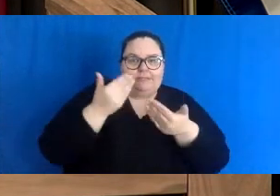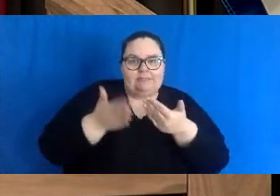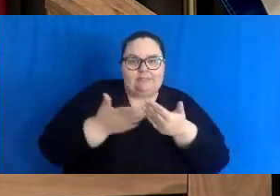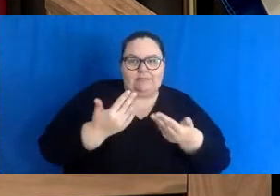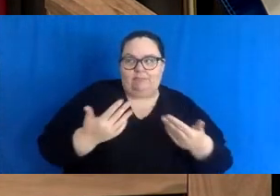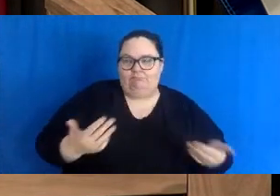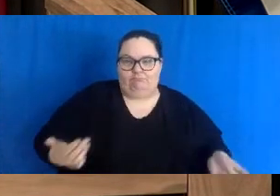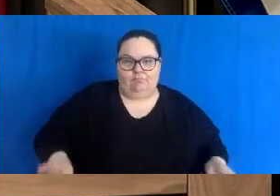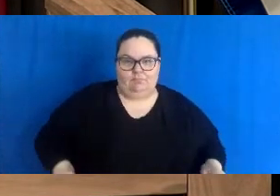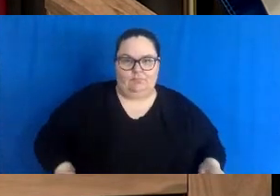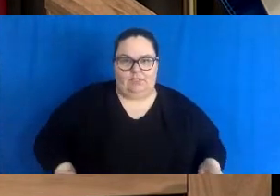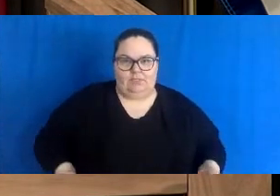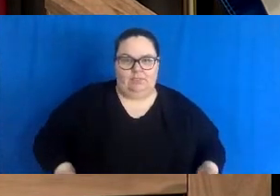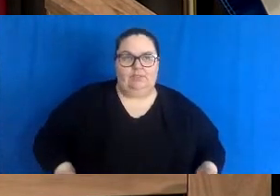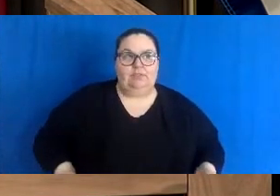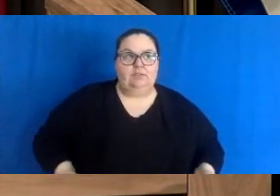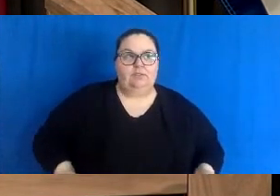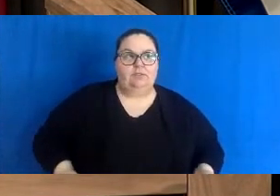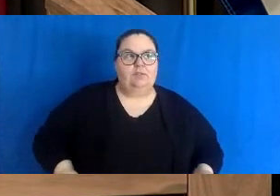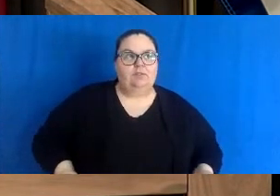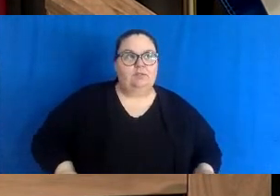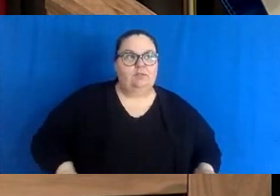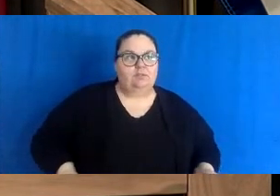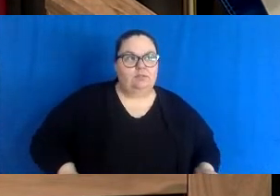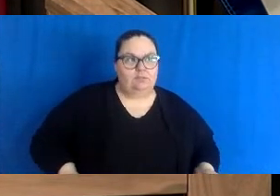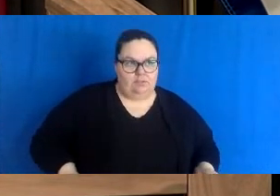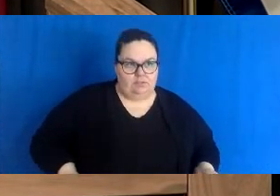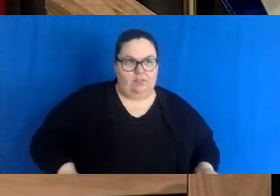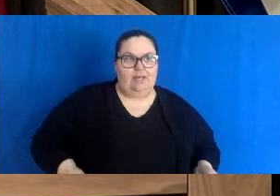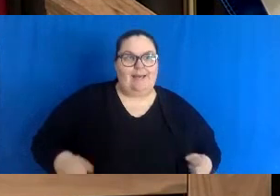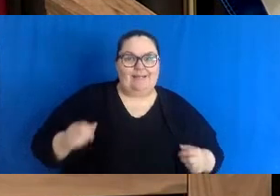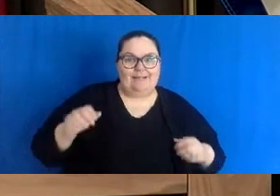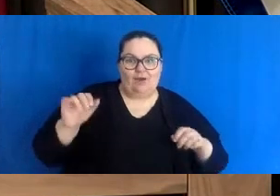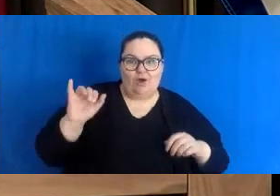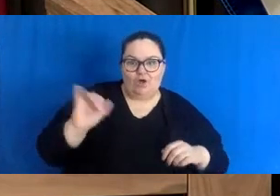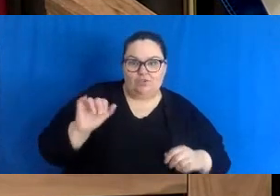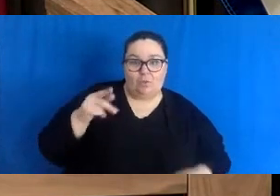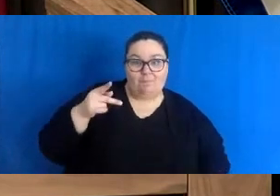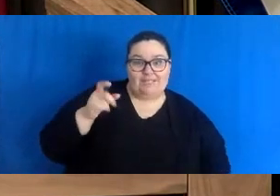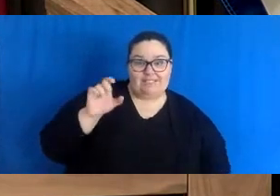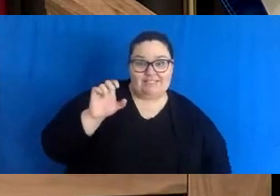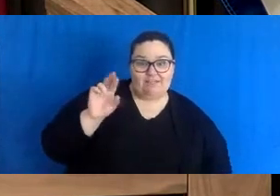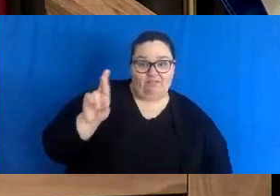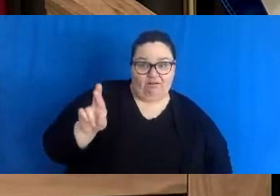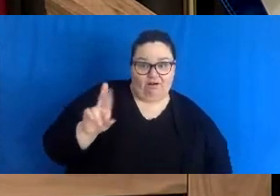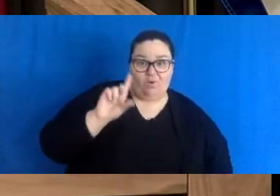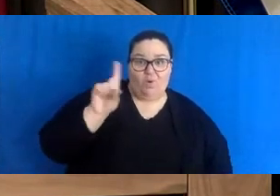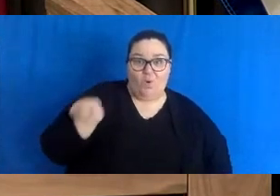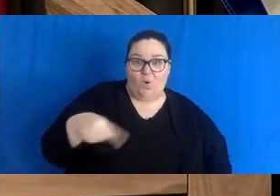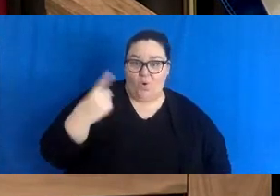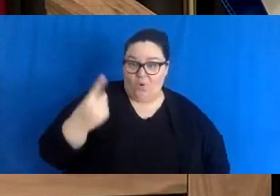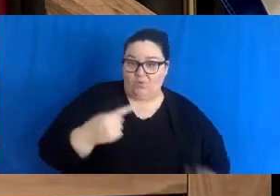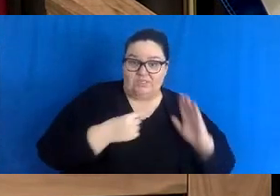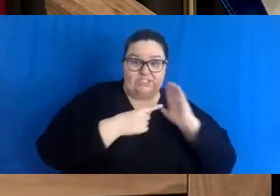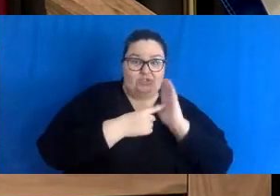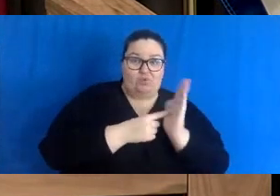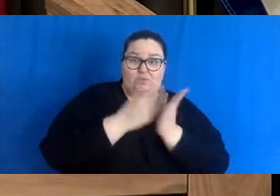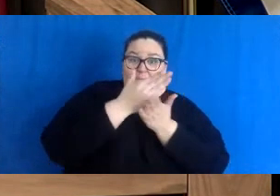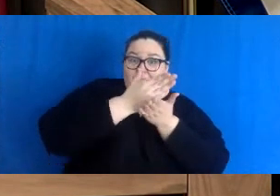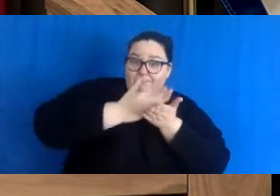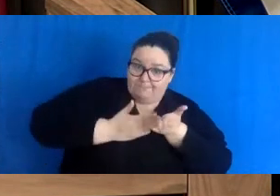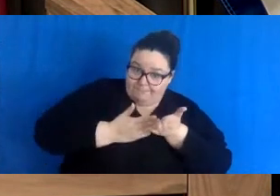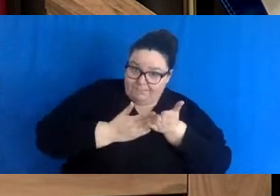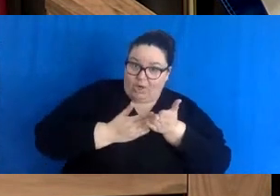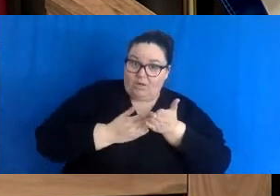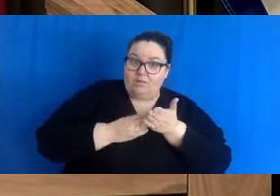We've also realized that in being able to keep up with the level of testing, that PCR testing only reflects a portion of the